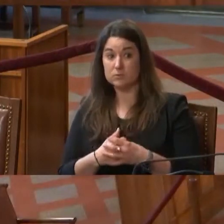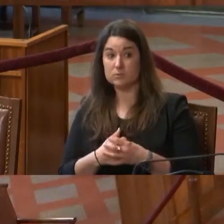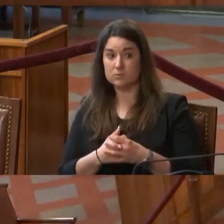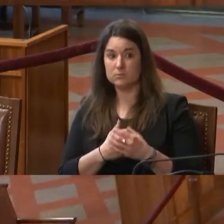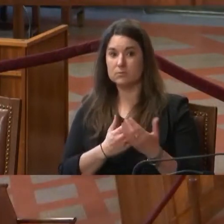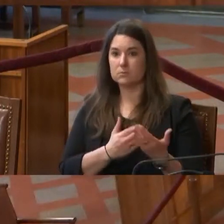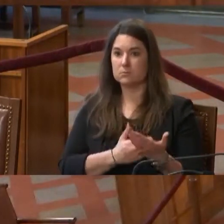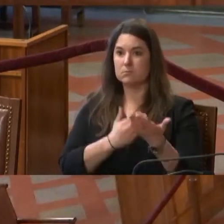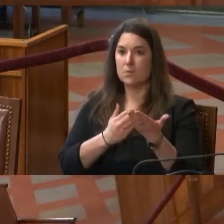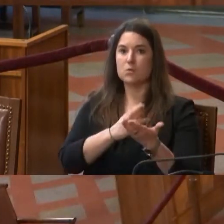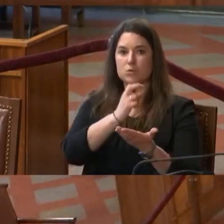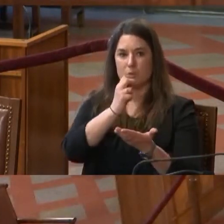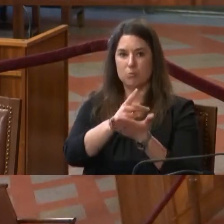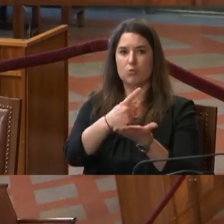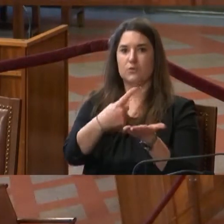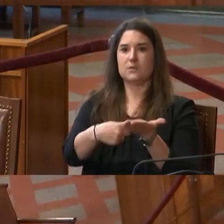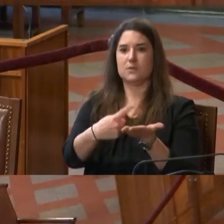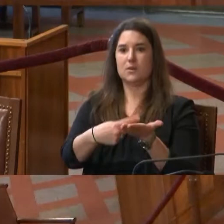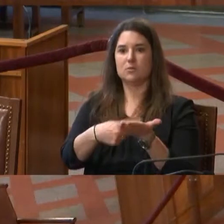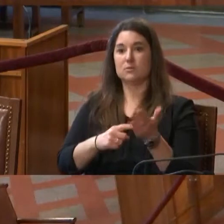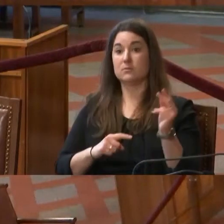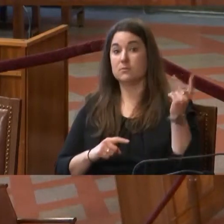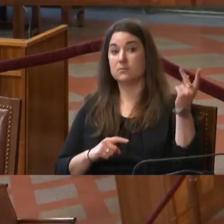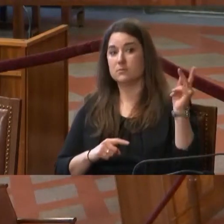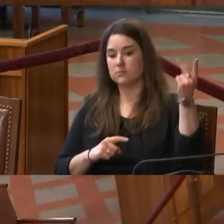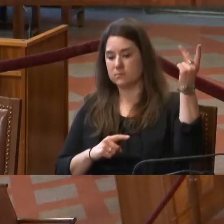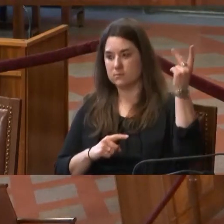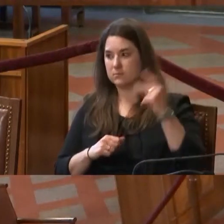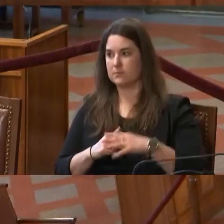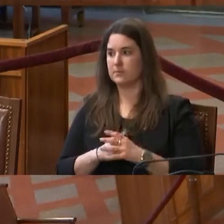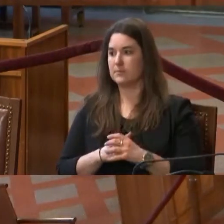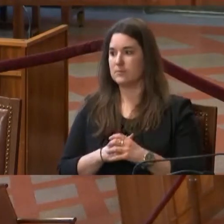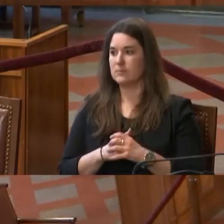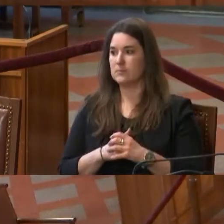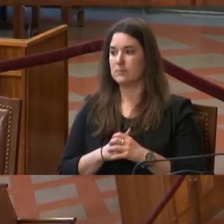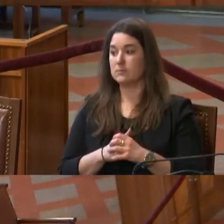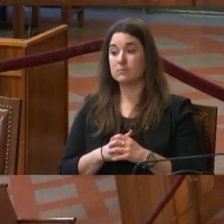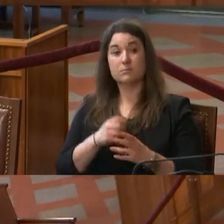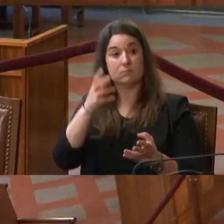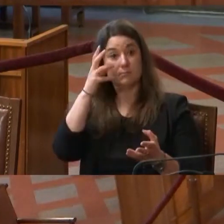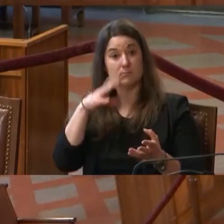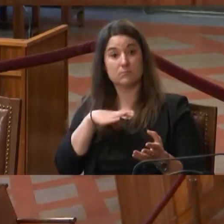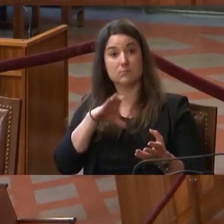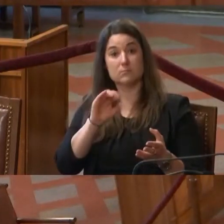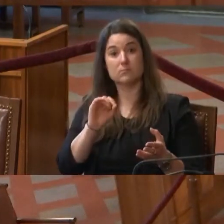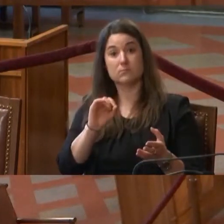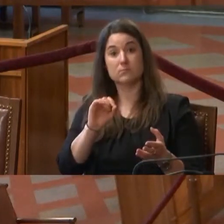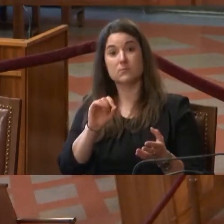Motion to approve discussion. Need a second? Second. Councilman Coghill?